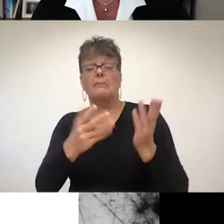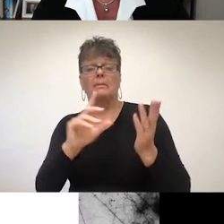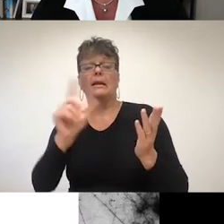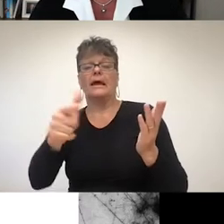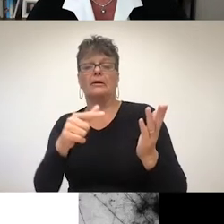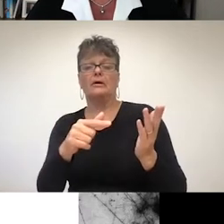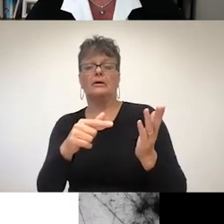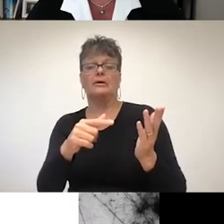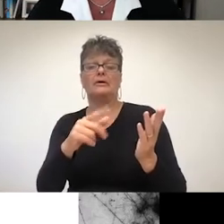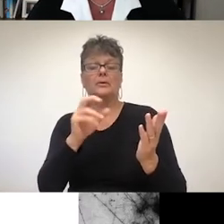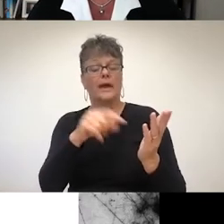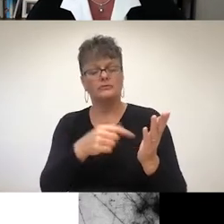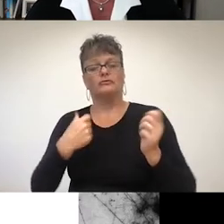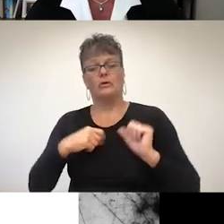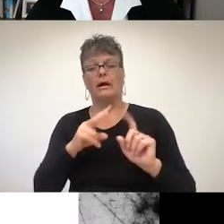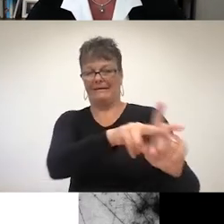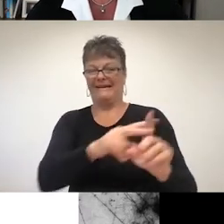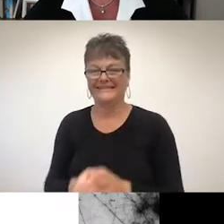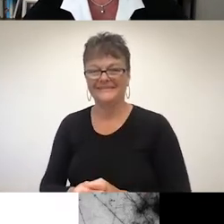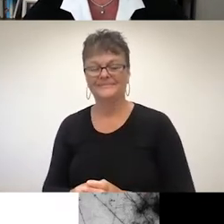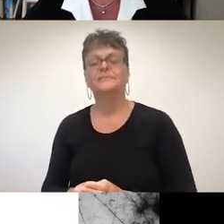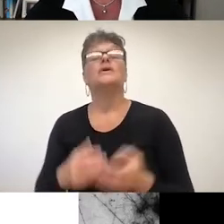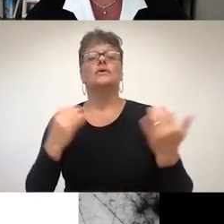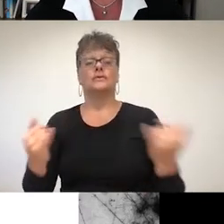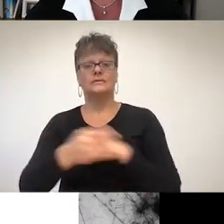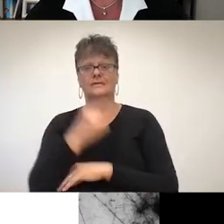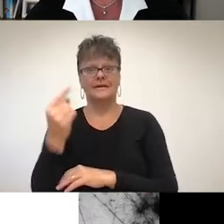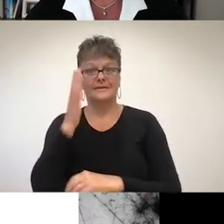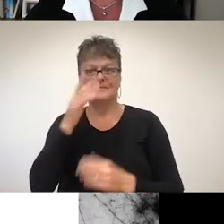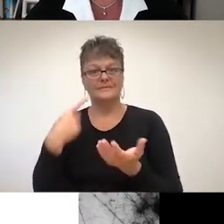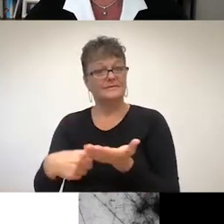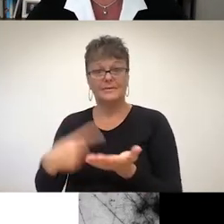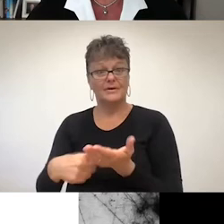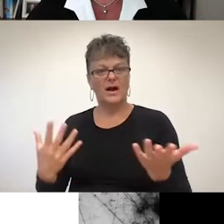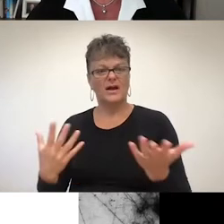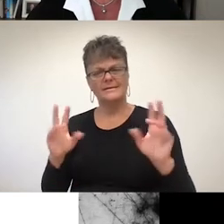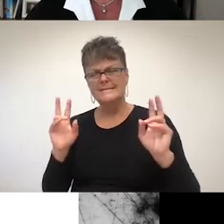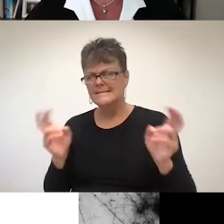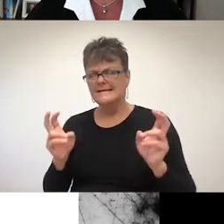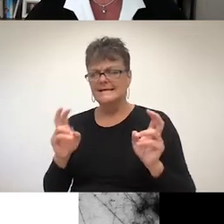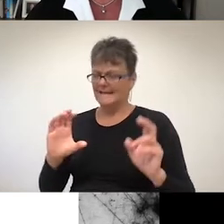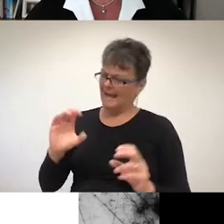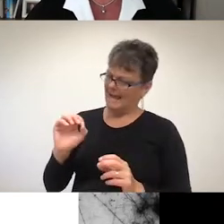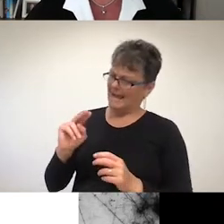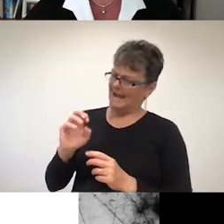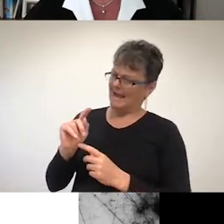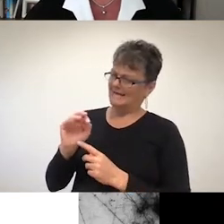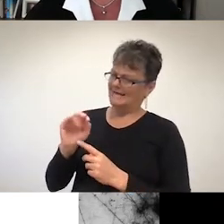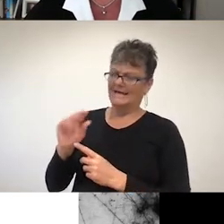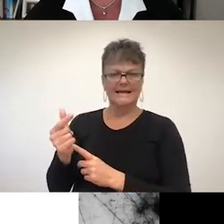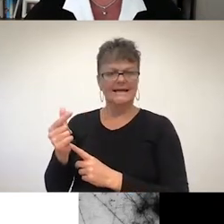today, thank you, Laura. So today, we are going to talk about the importance of connecting. And this is the coolest thing. What synergy, right?